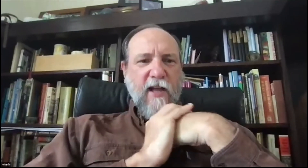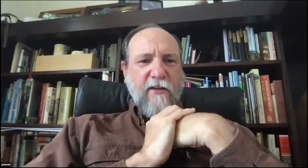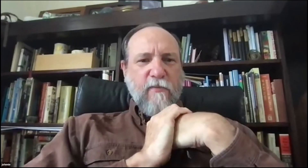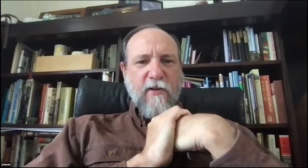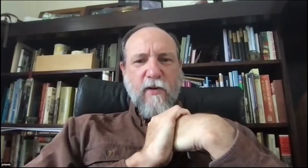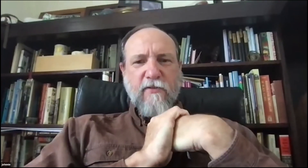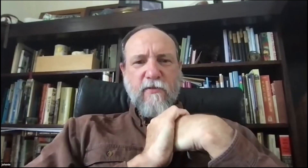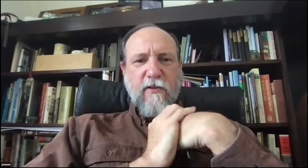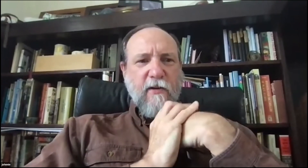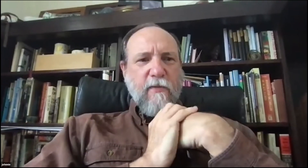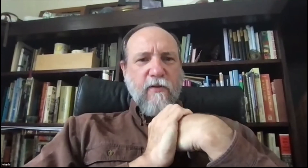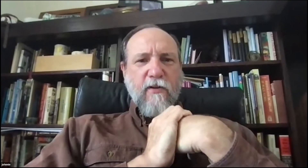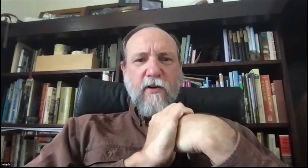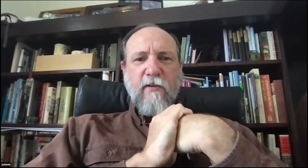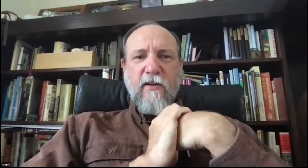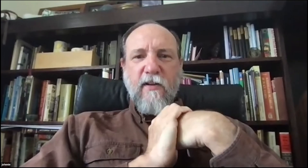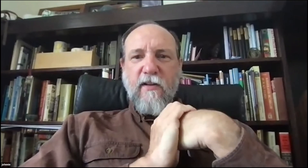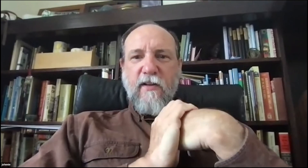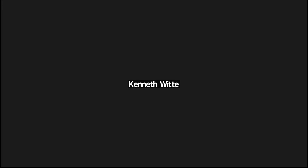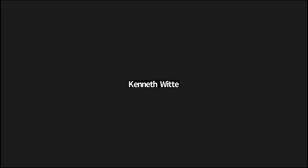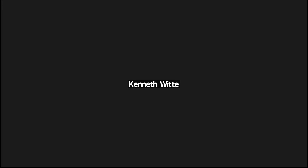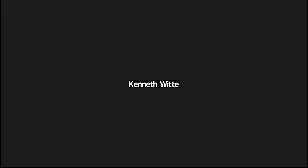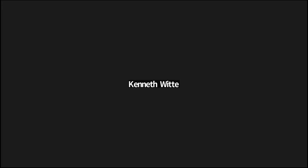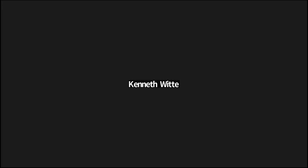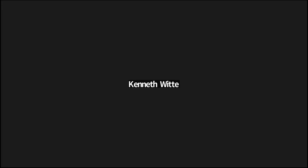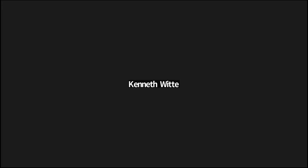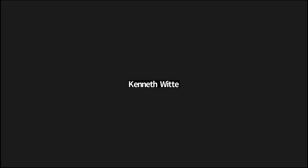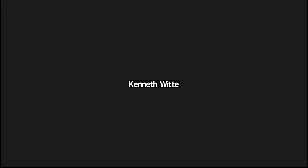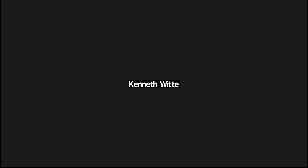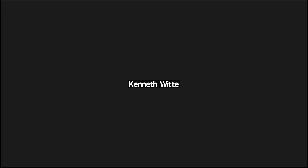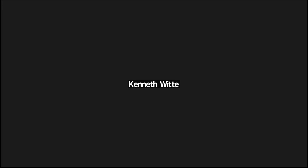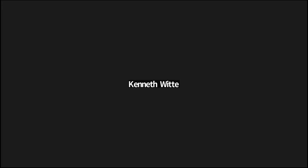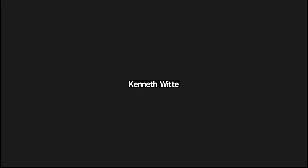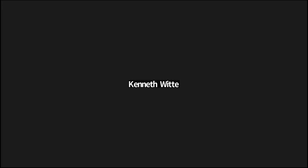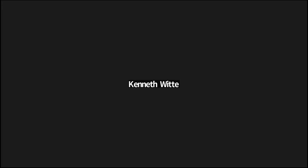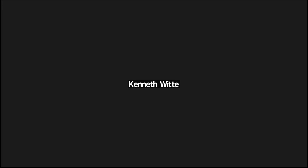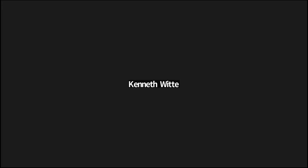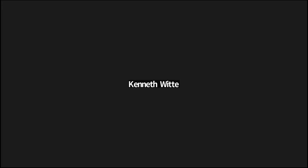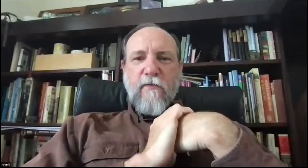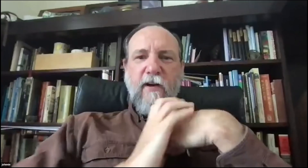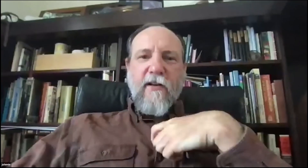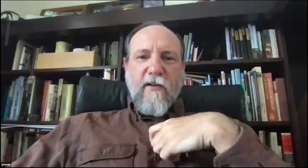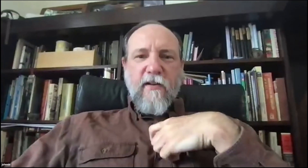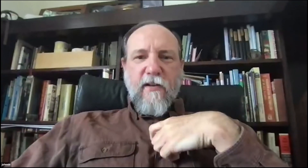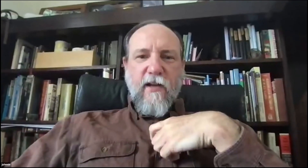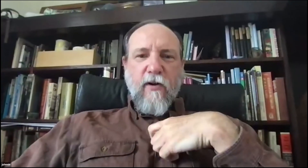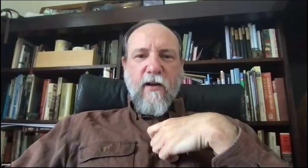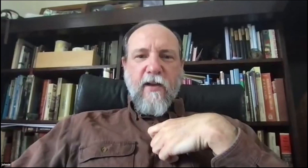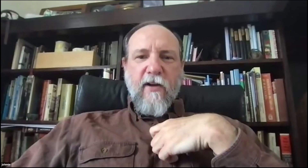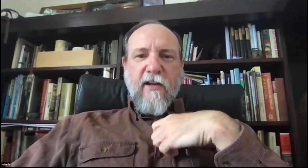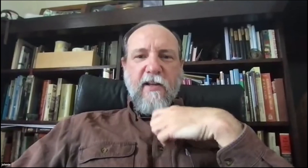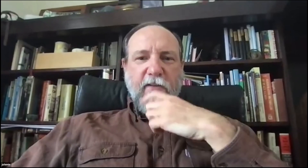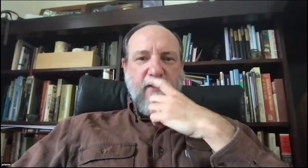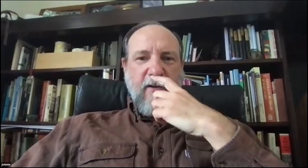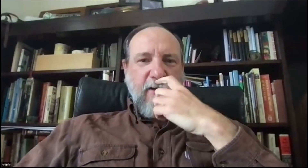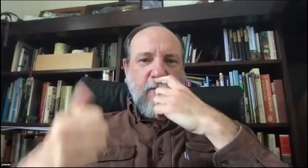Anybody want to ask me a question or thought before you go? Yeah, Johnnie, this is Ken Whitty. How are you doing? I'm doing good, fine. Good we'll talk.